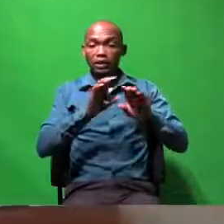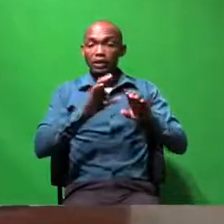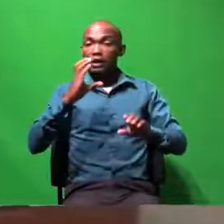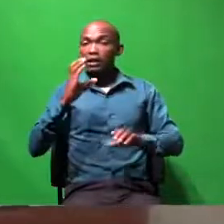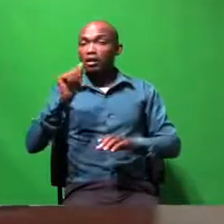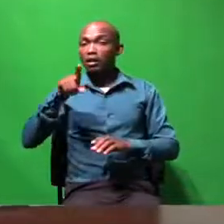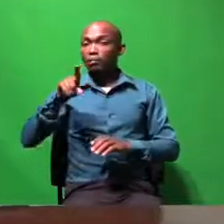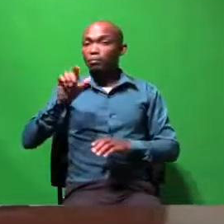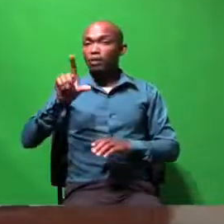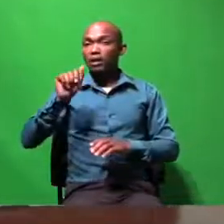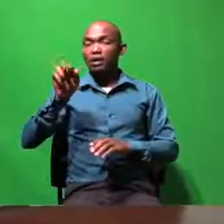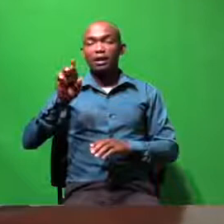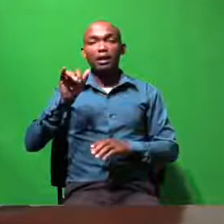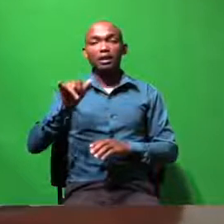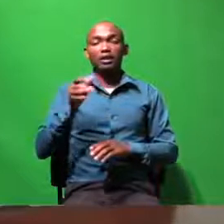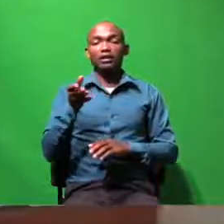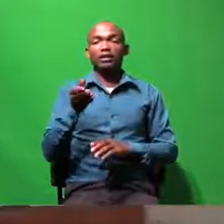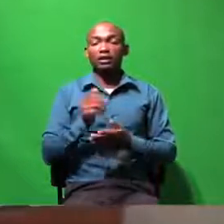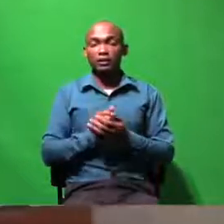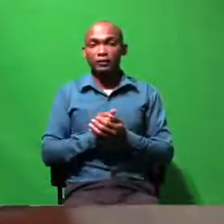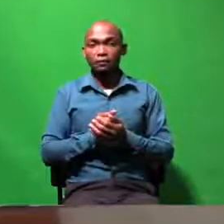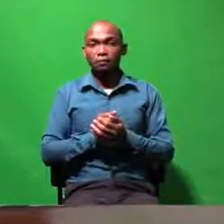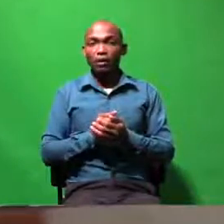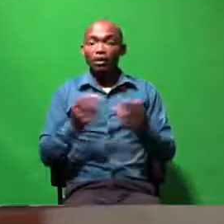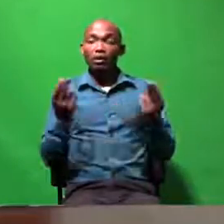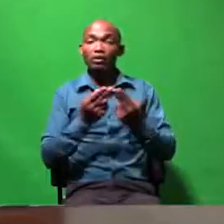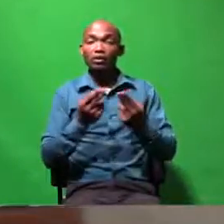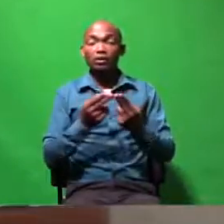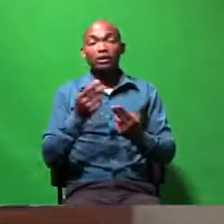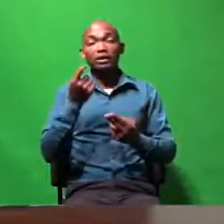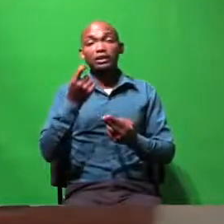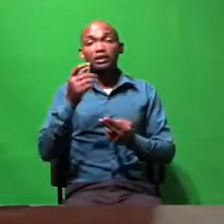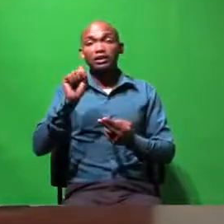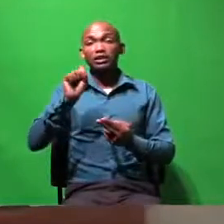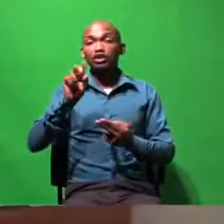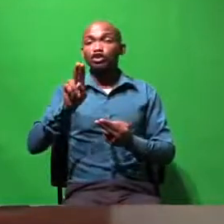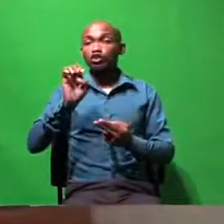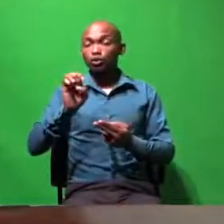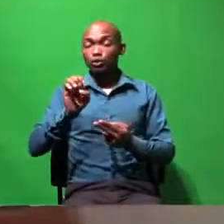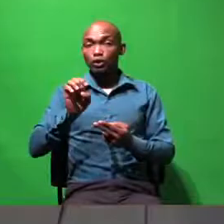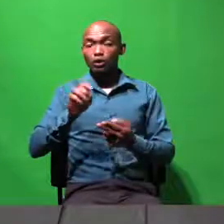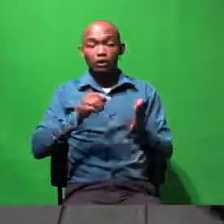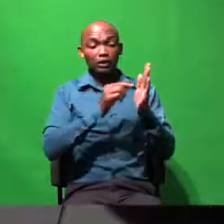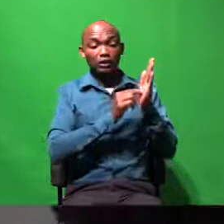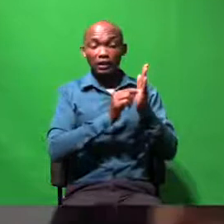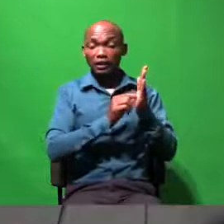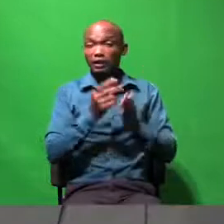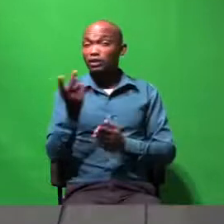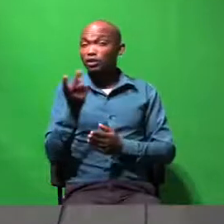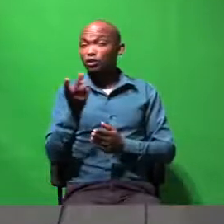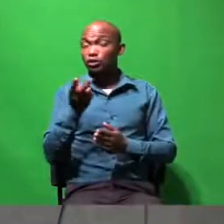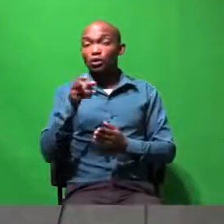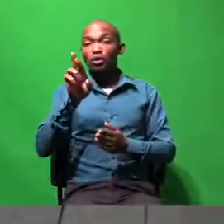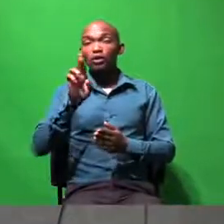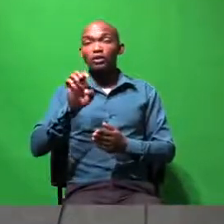possessed with what? Interstitial fluids. As well, we have tissue cells. So these two regions, they are